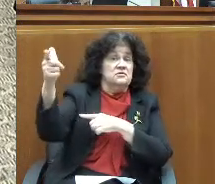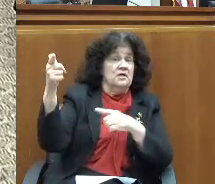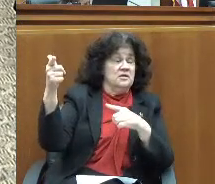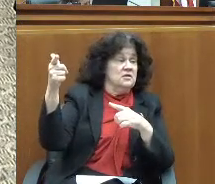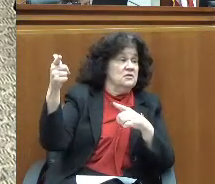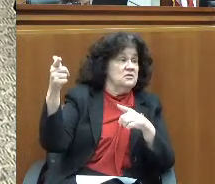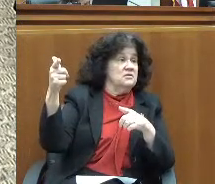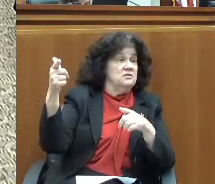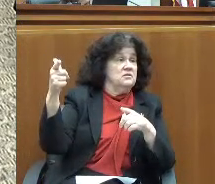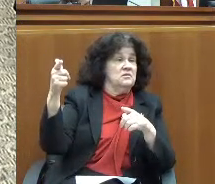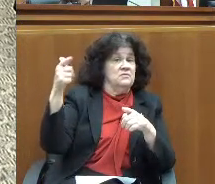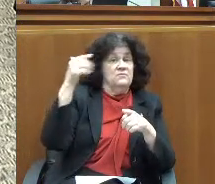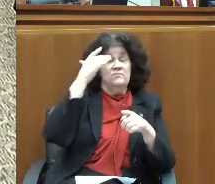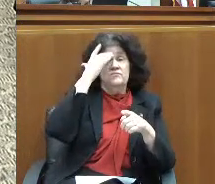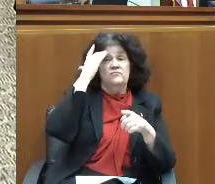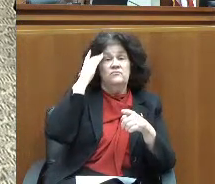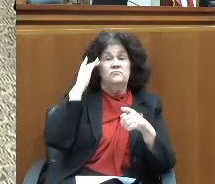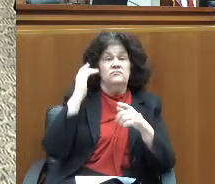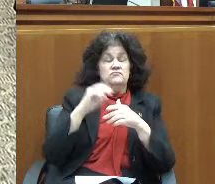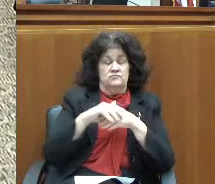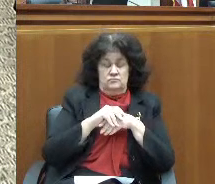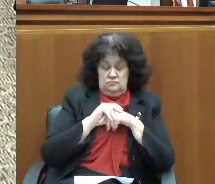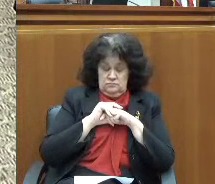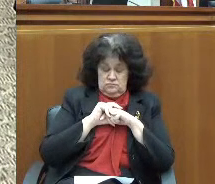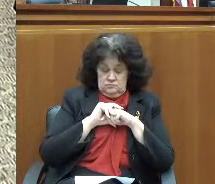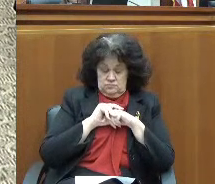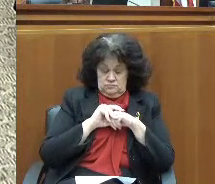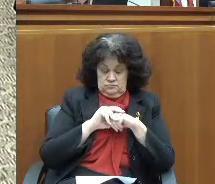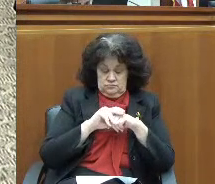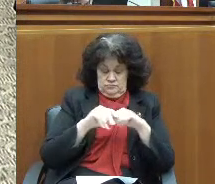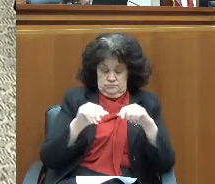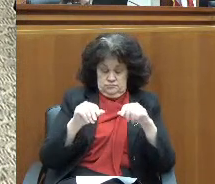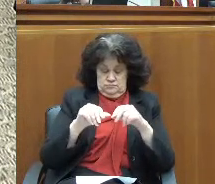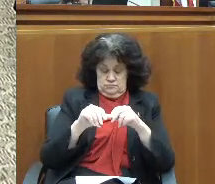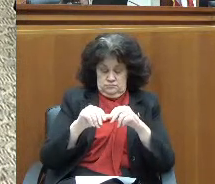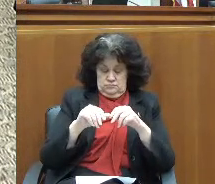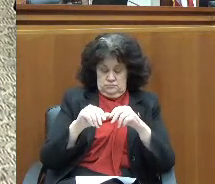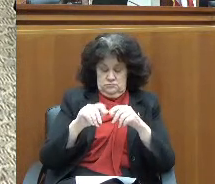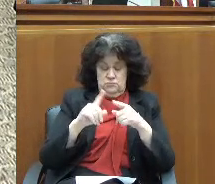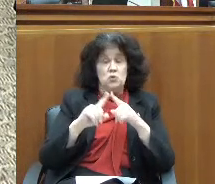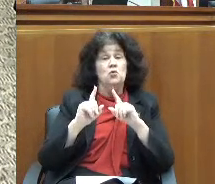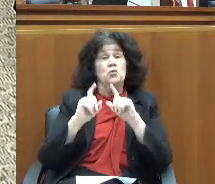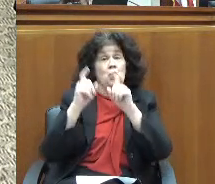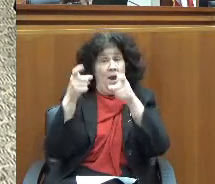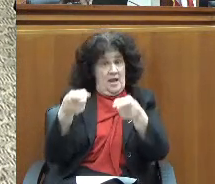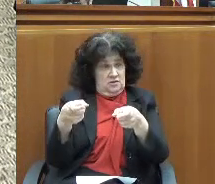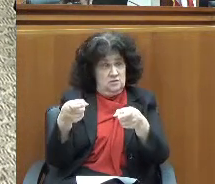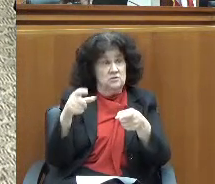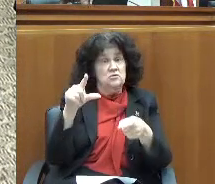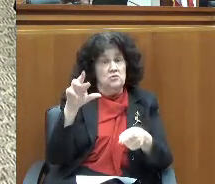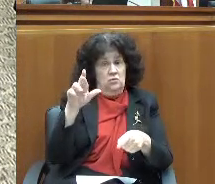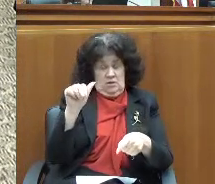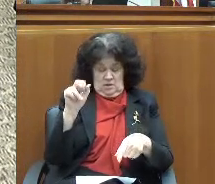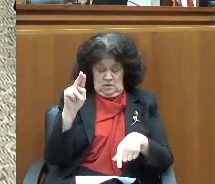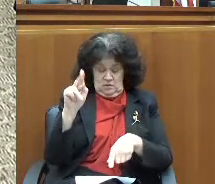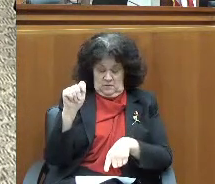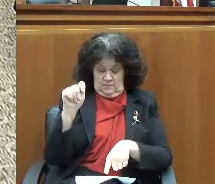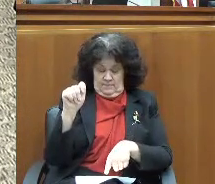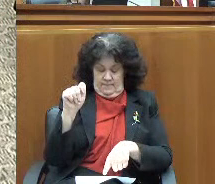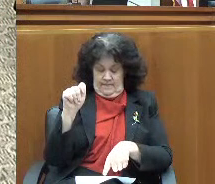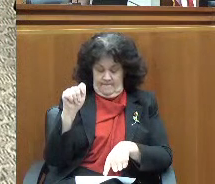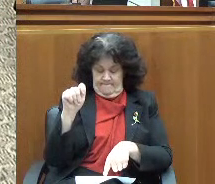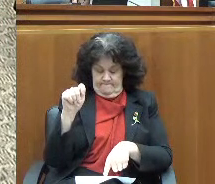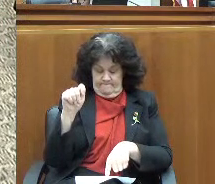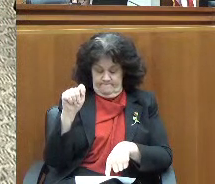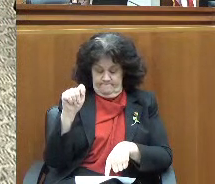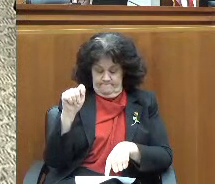make a grant, deny, or defer. Grant, like, two grants. Okay, okay. But we can go back and change it. Dr. Davis? We don't